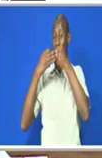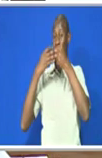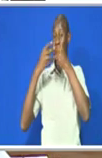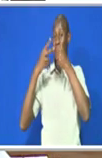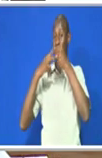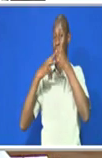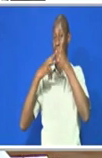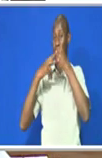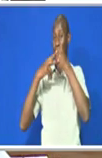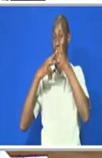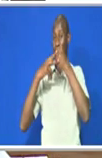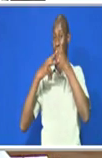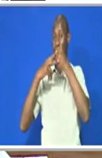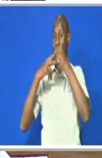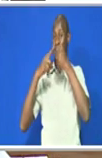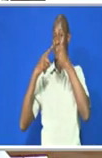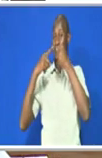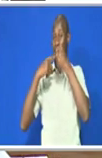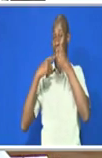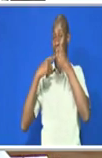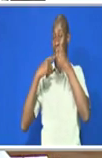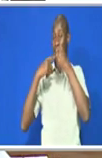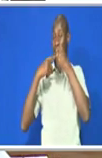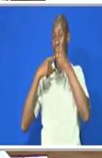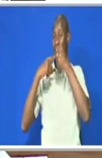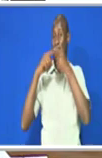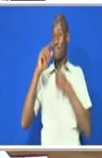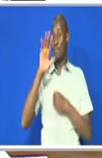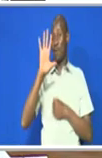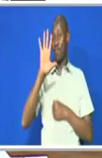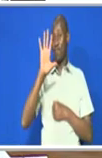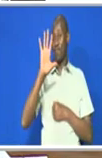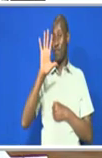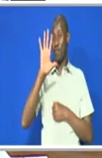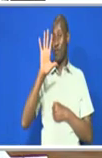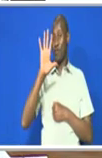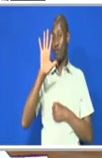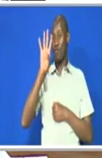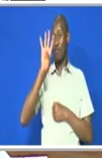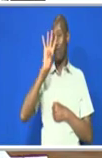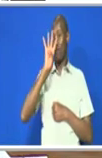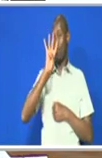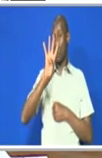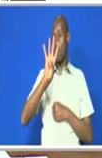7, 6, 5, 4,